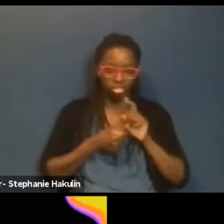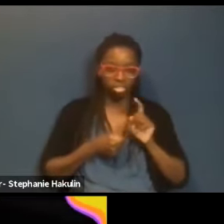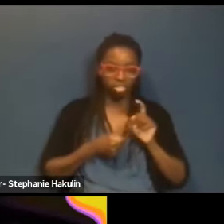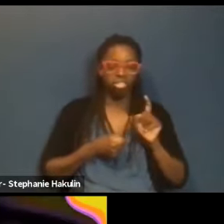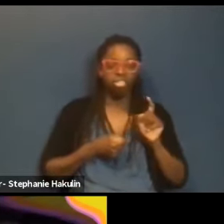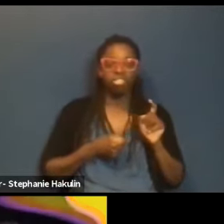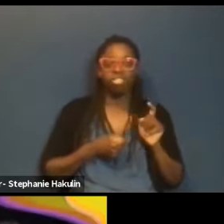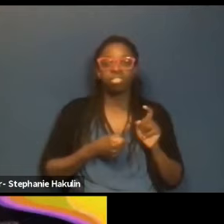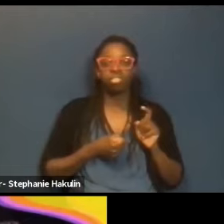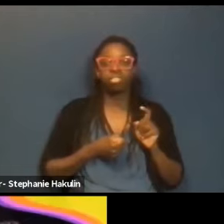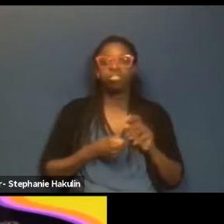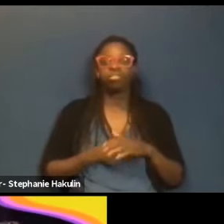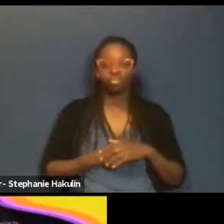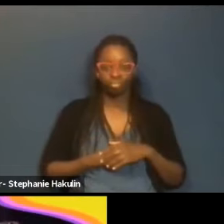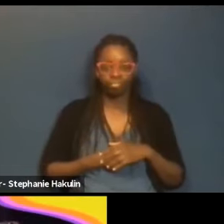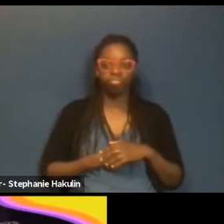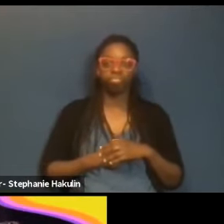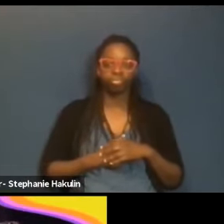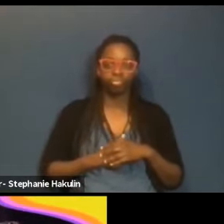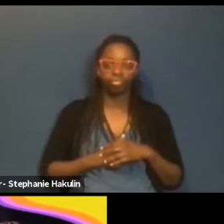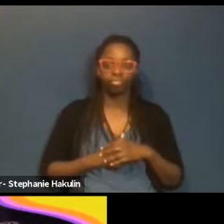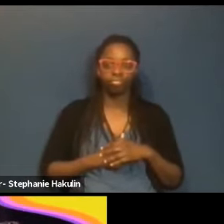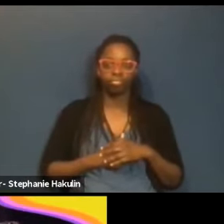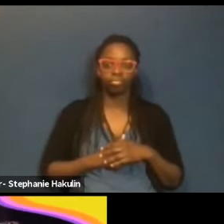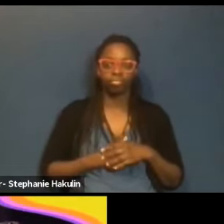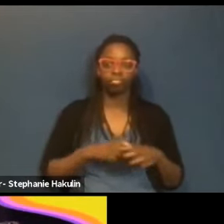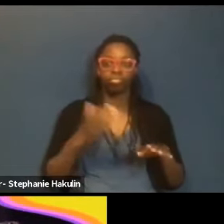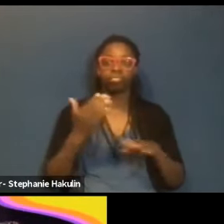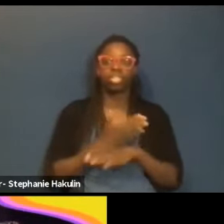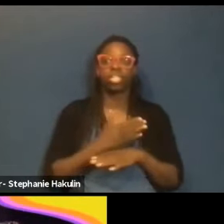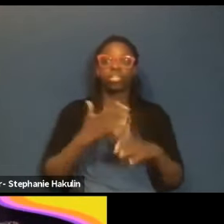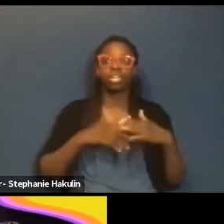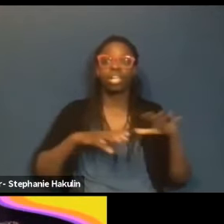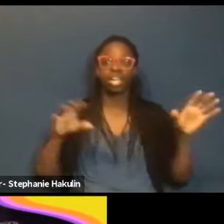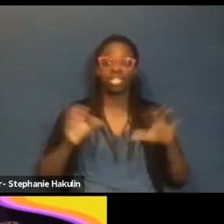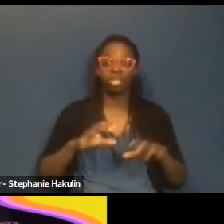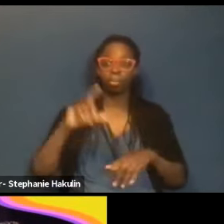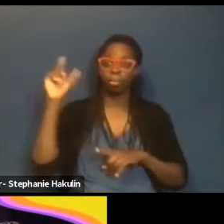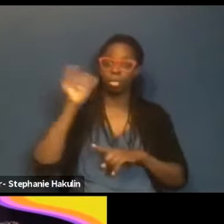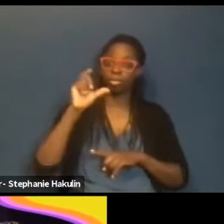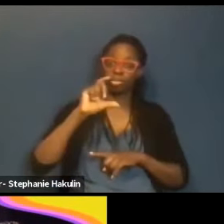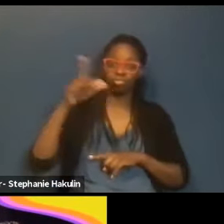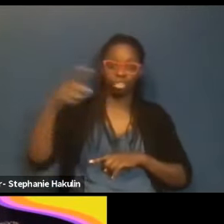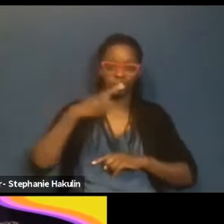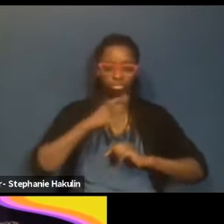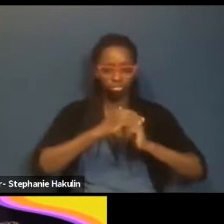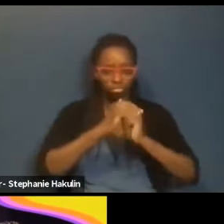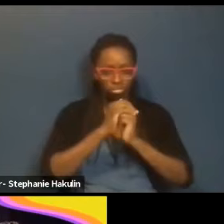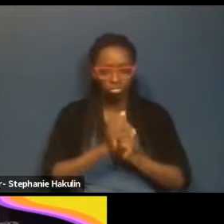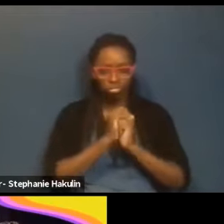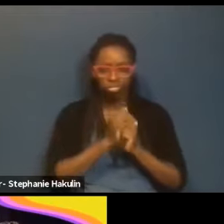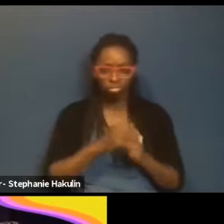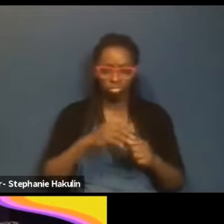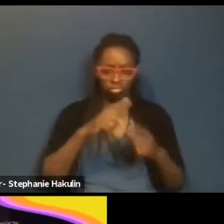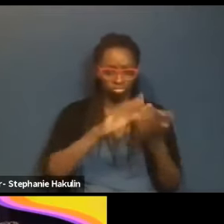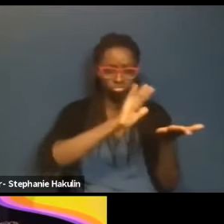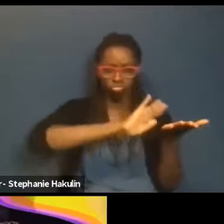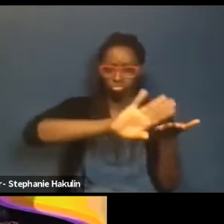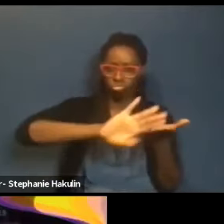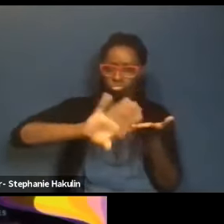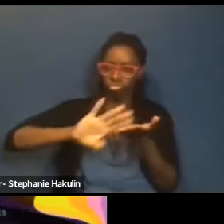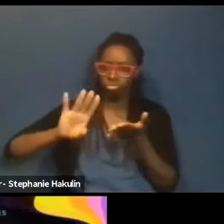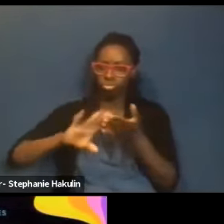Before every action, Muslims say a prayer to send away our worst enemy, Shaitan, the